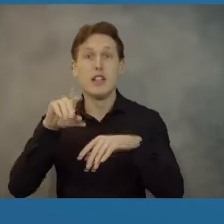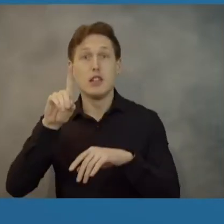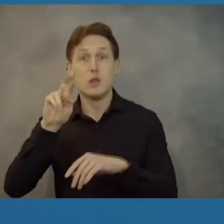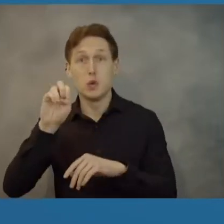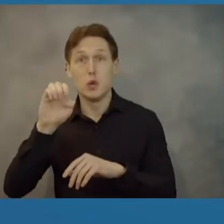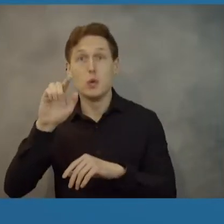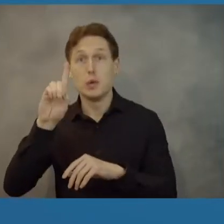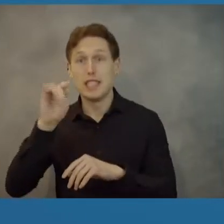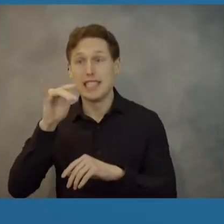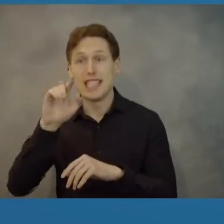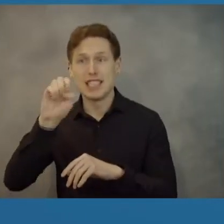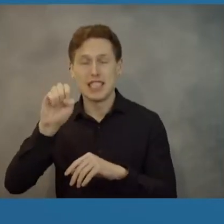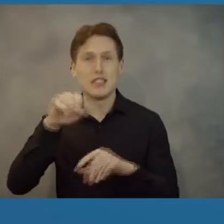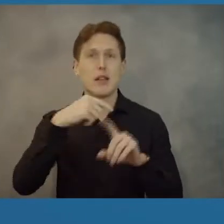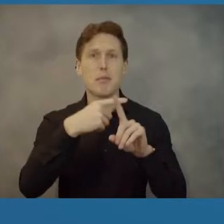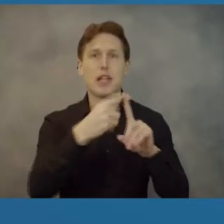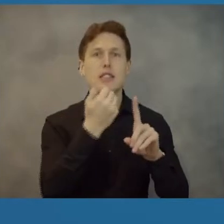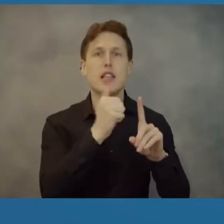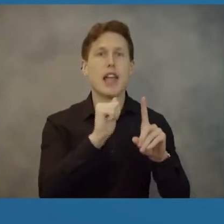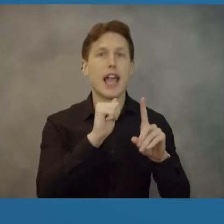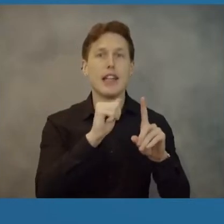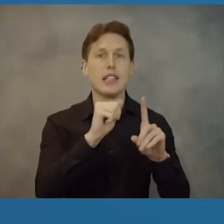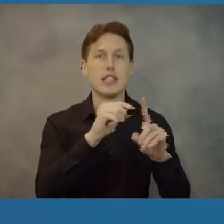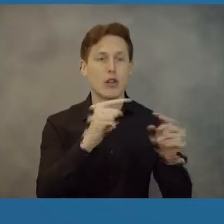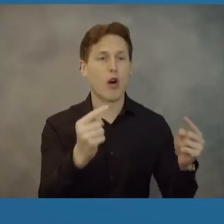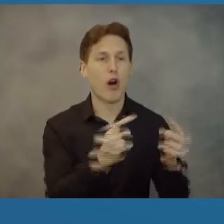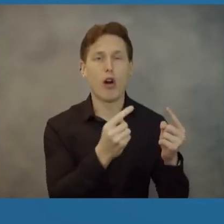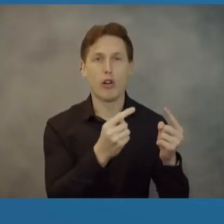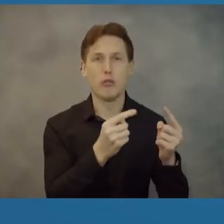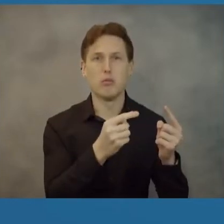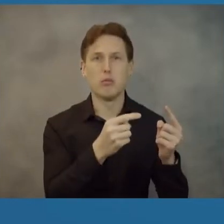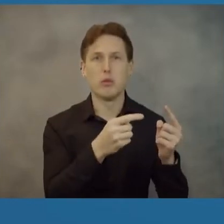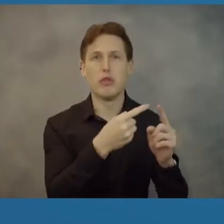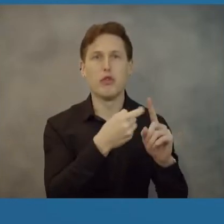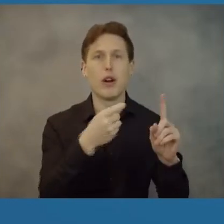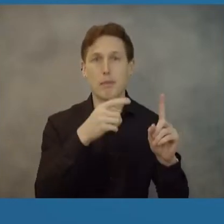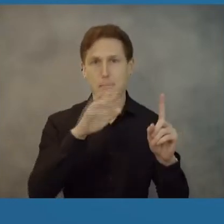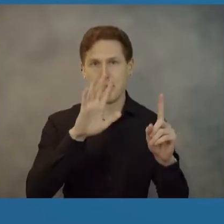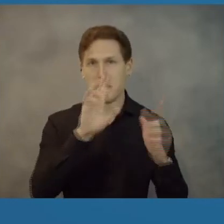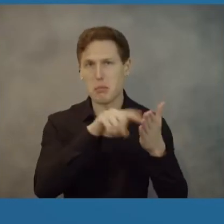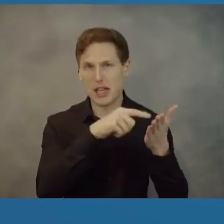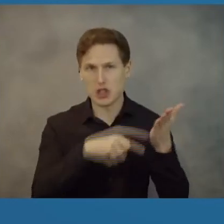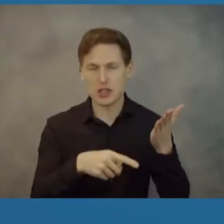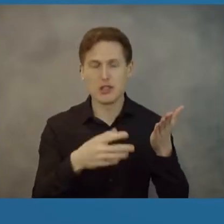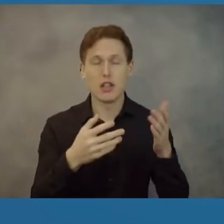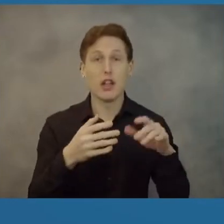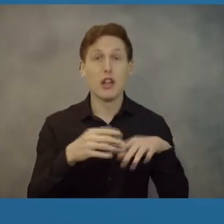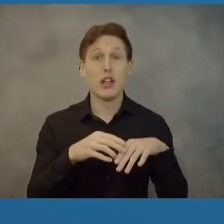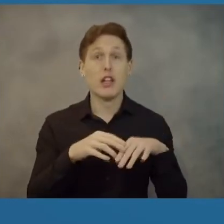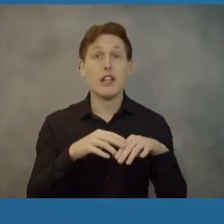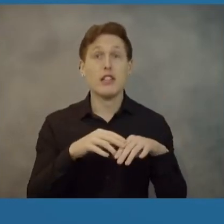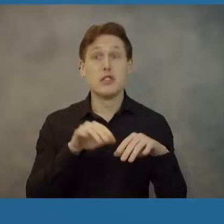that's suffered by the defendant as a result, like the prejudice concept. And they're supposed to craft a